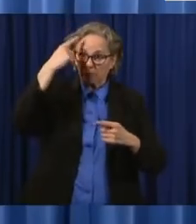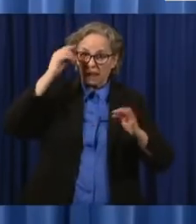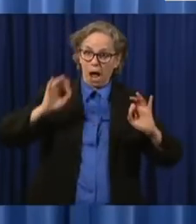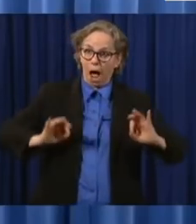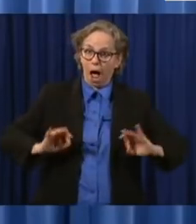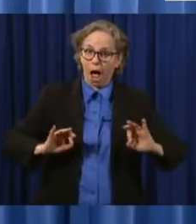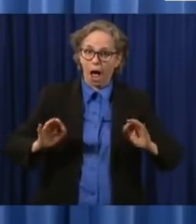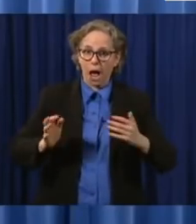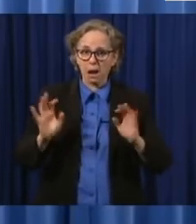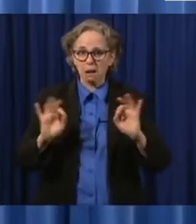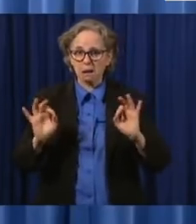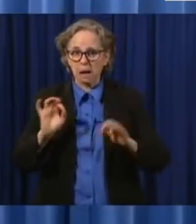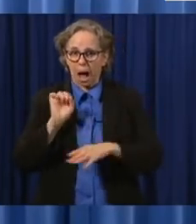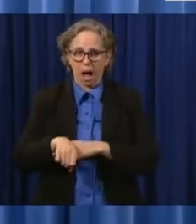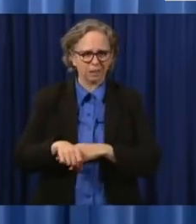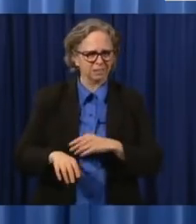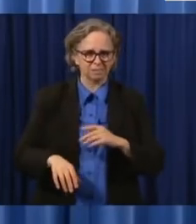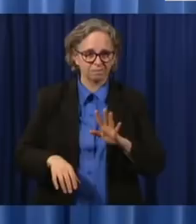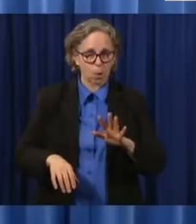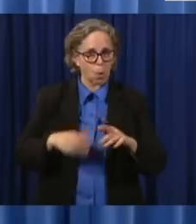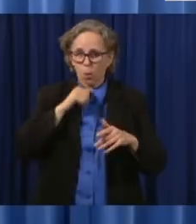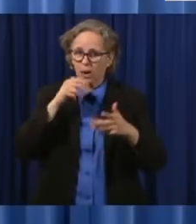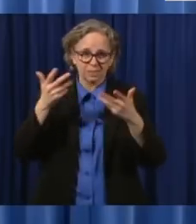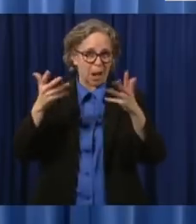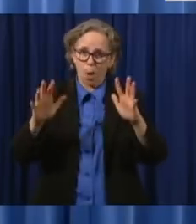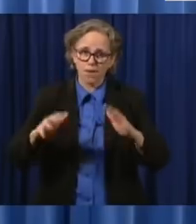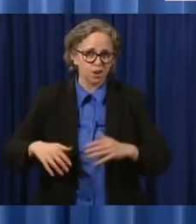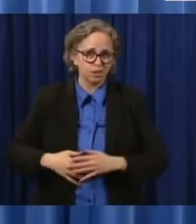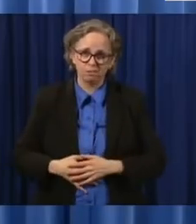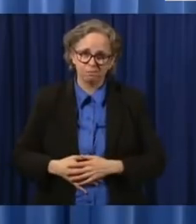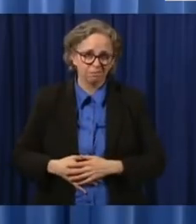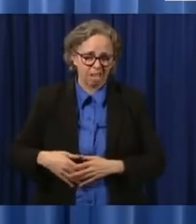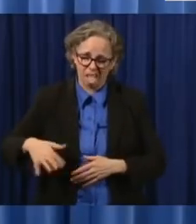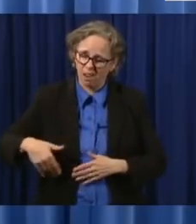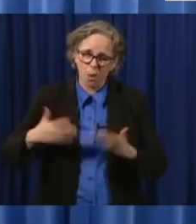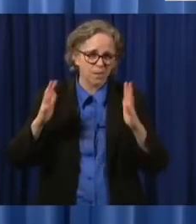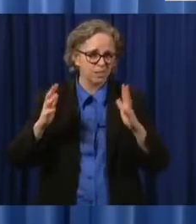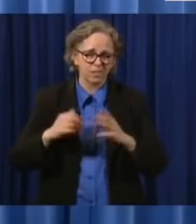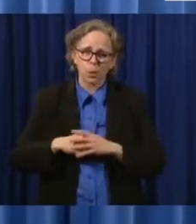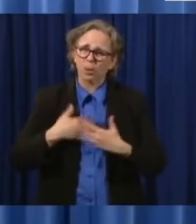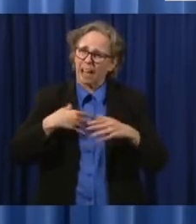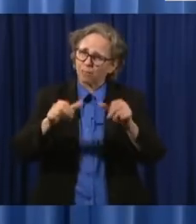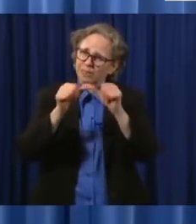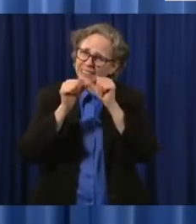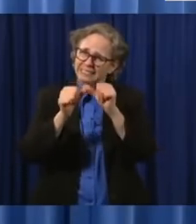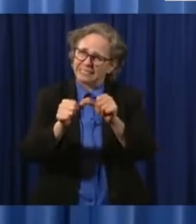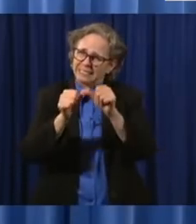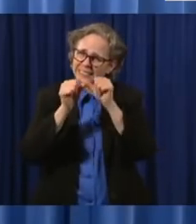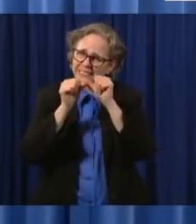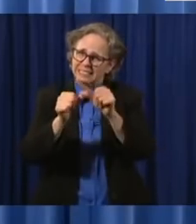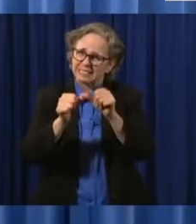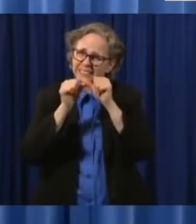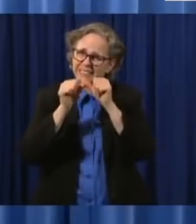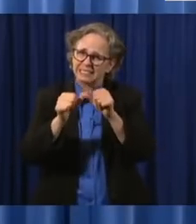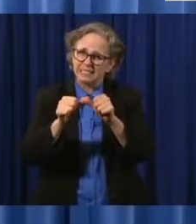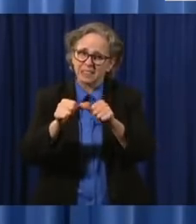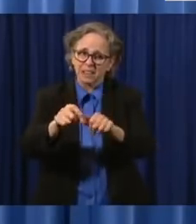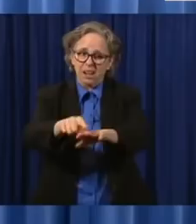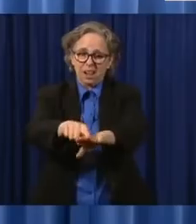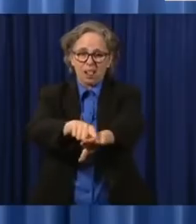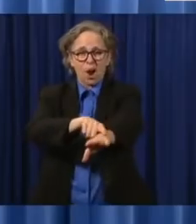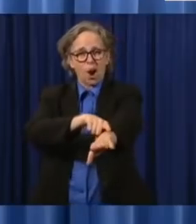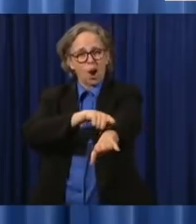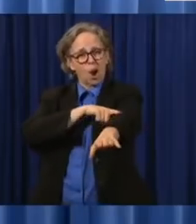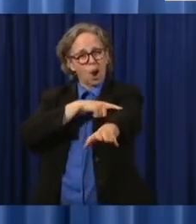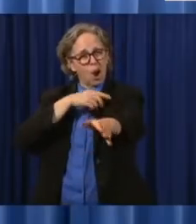gotten through. We have a long way to go, and we will get through this.